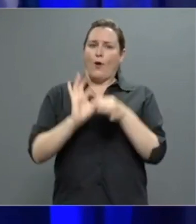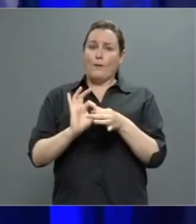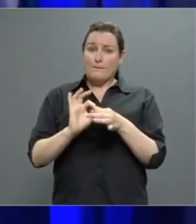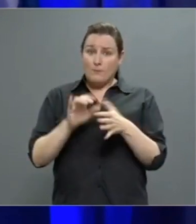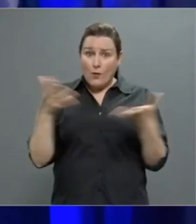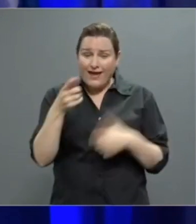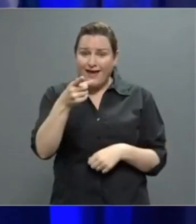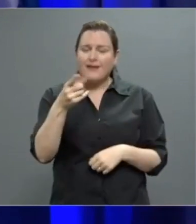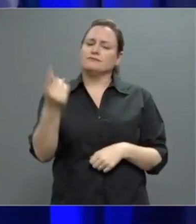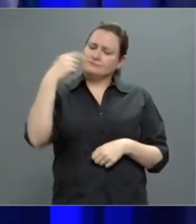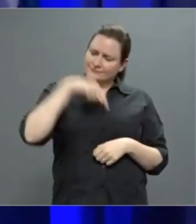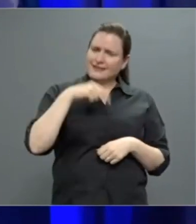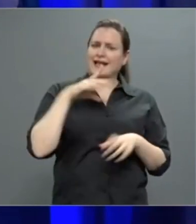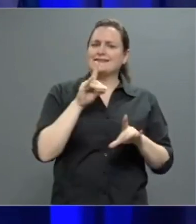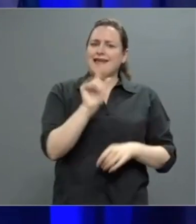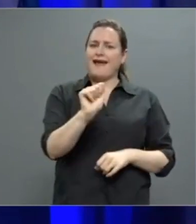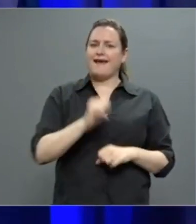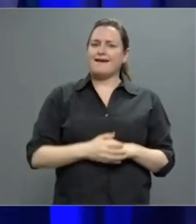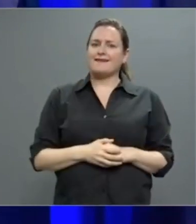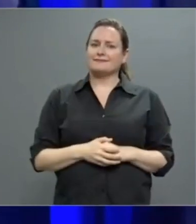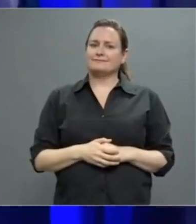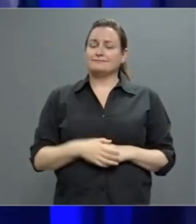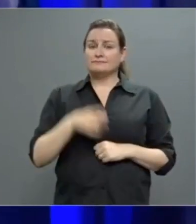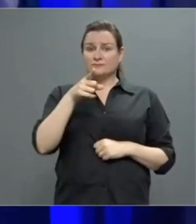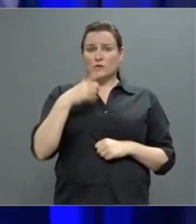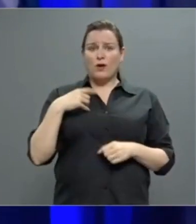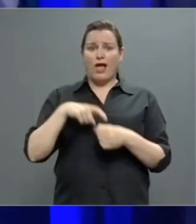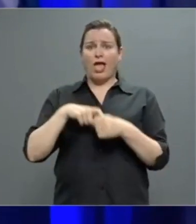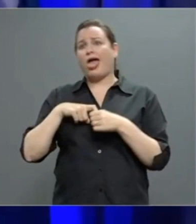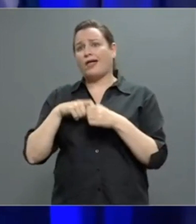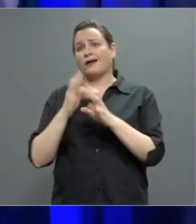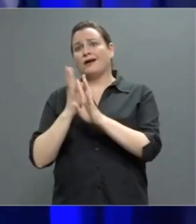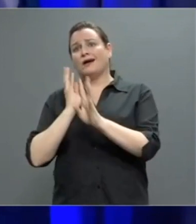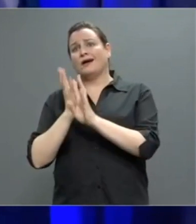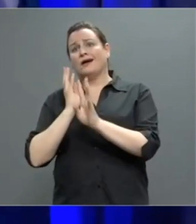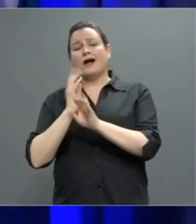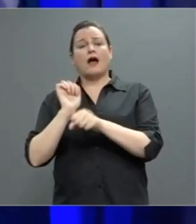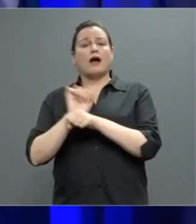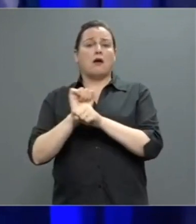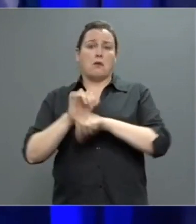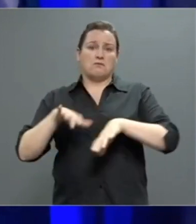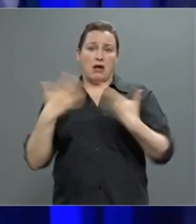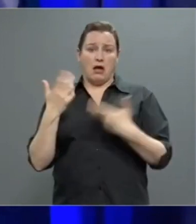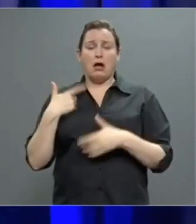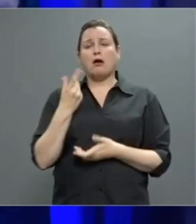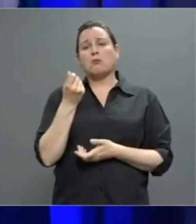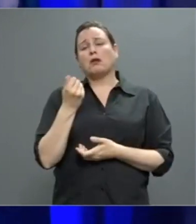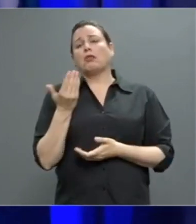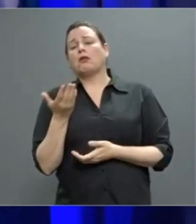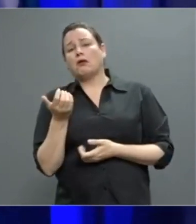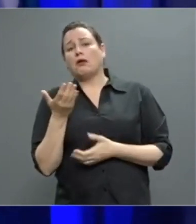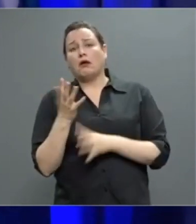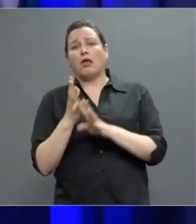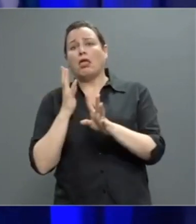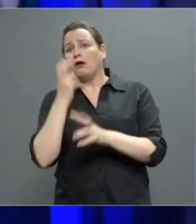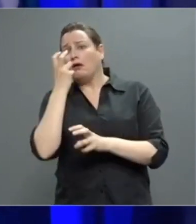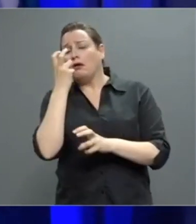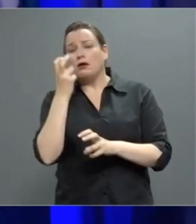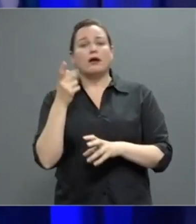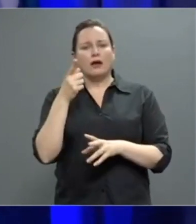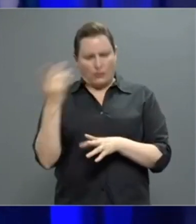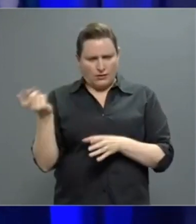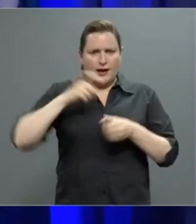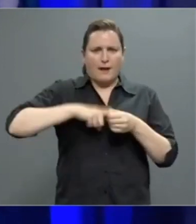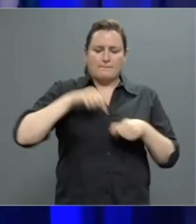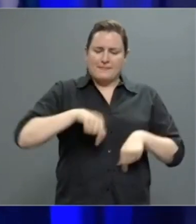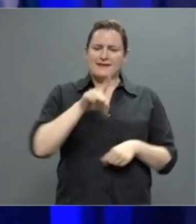DA. If you've been stuck in the unemployment queue for years, you have a home in our DA. If